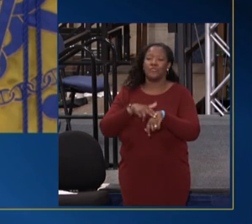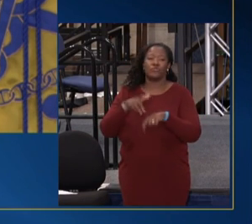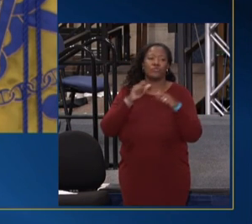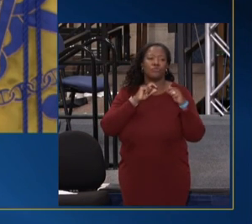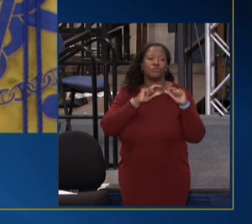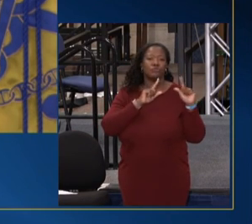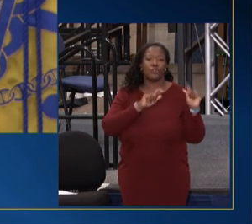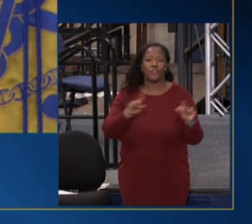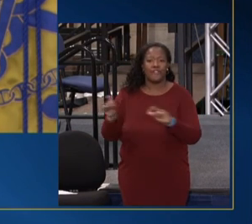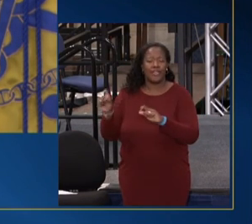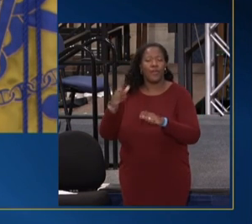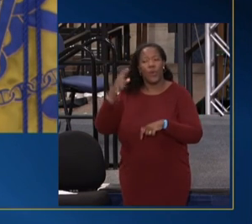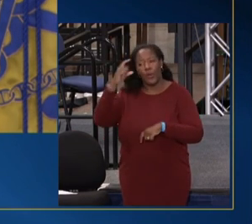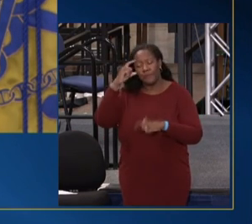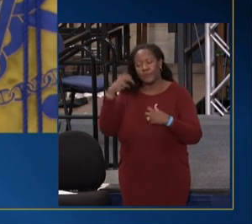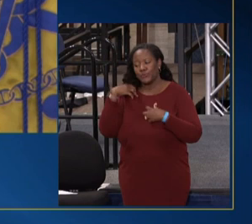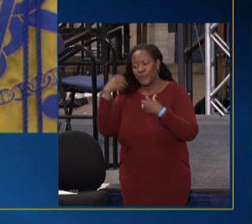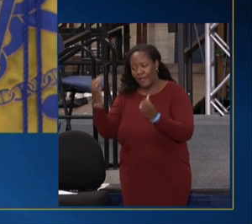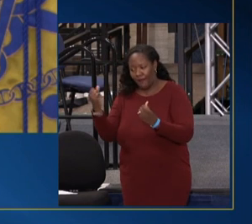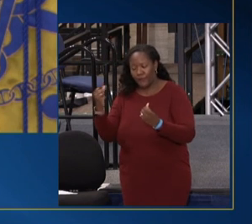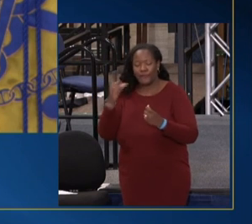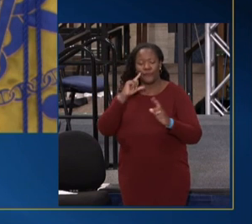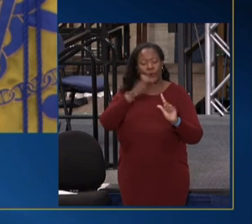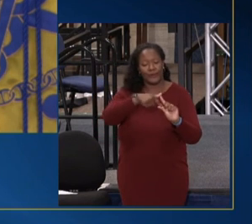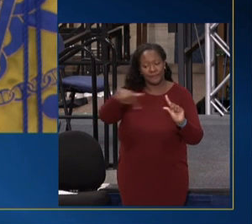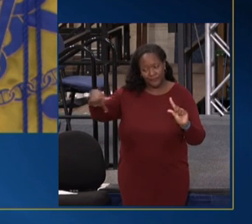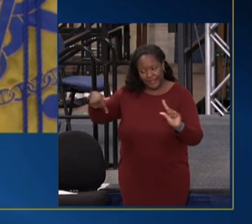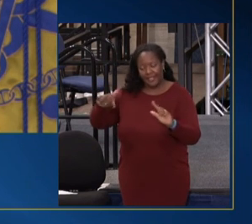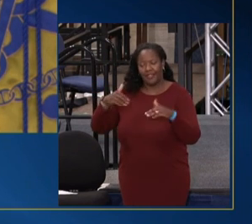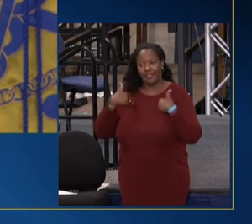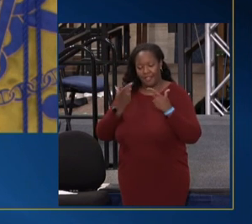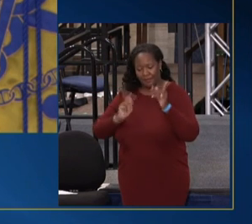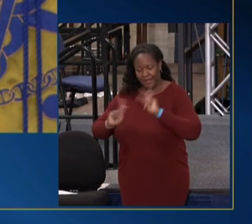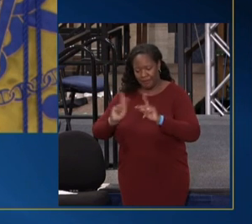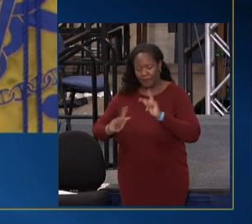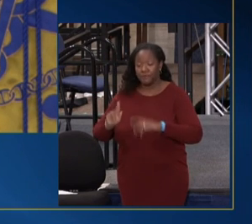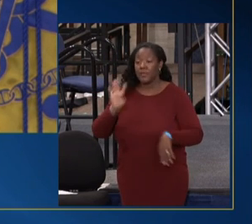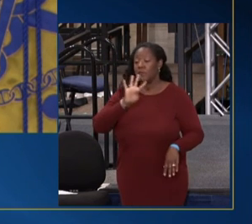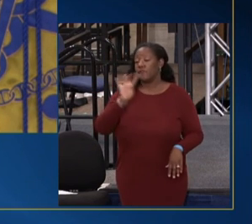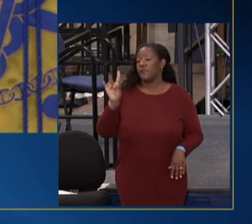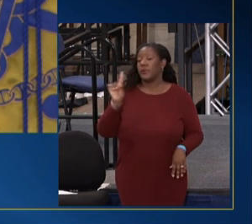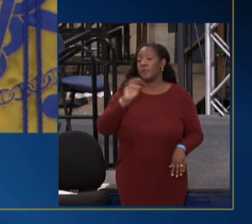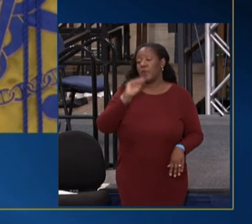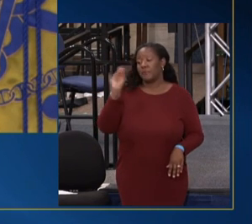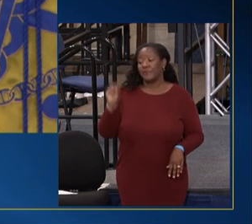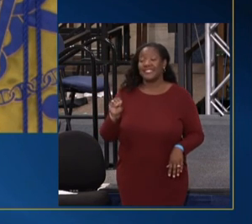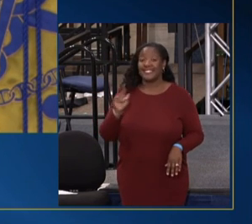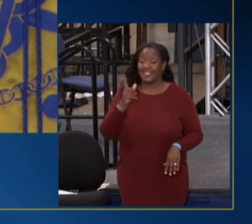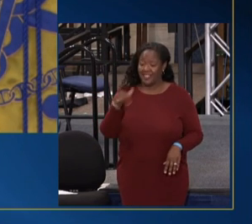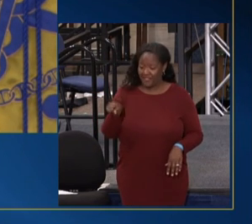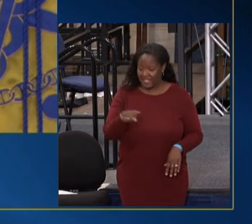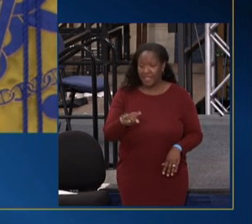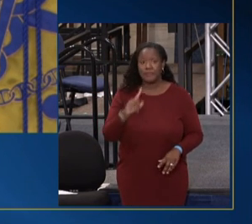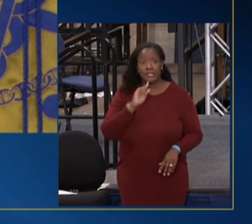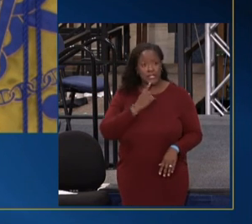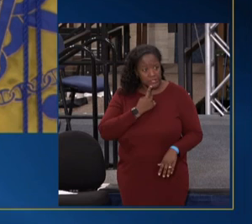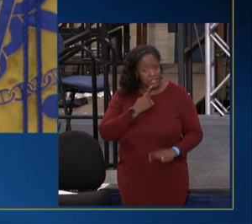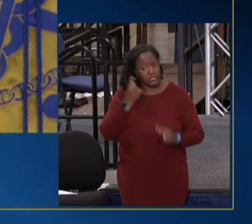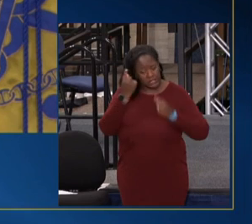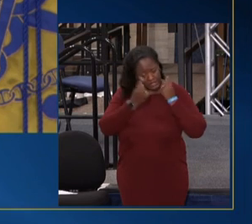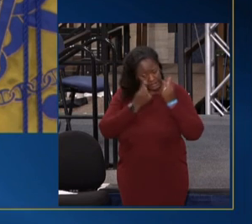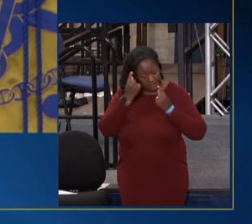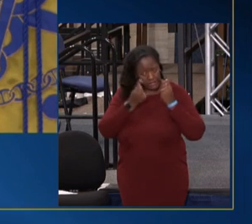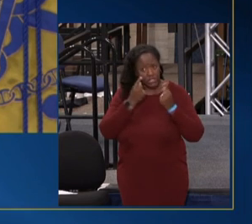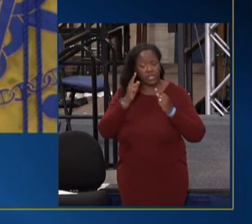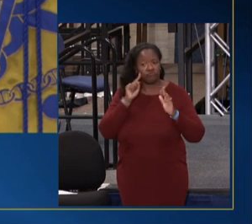of LGBTQI young people, that 41% of these young people seriously considered